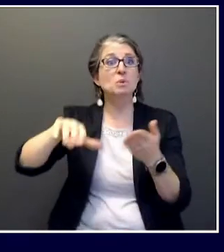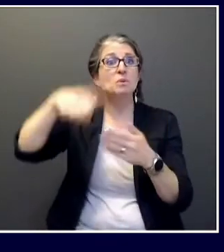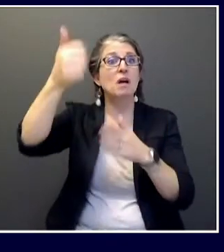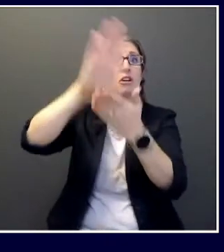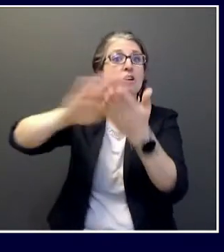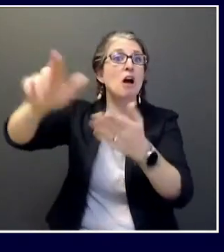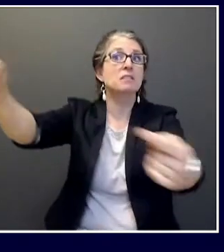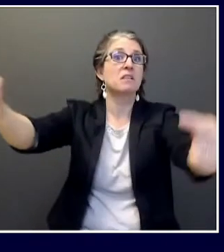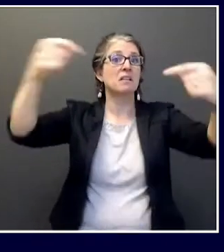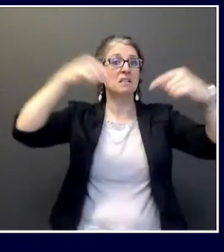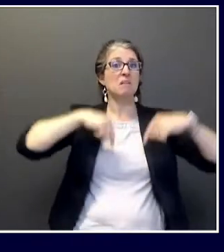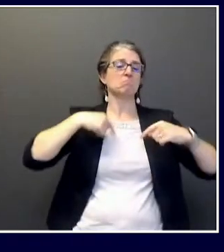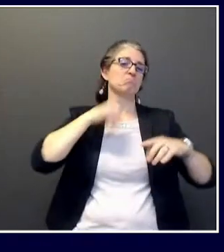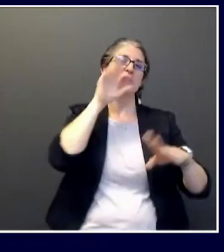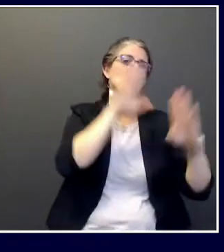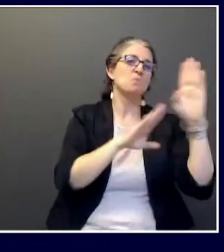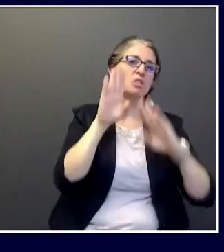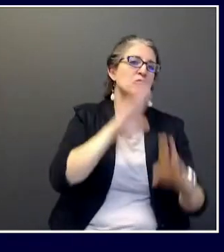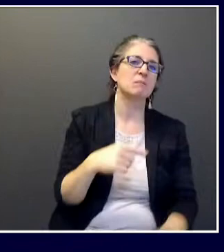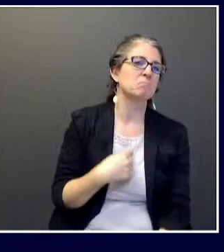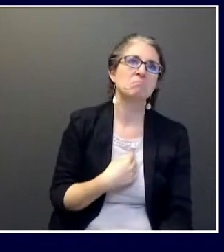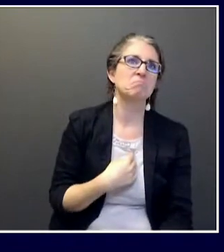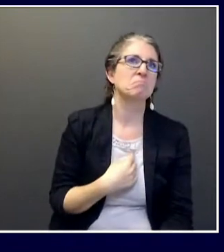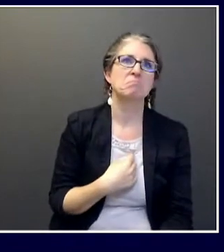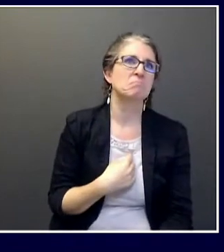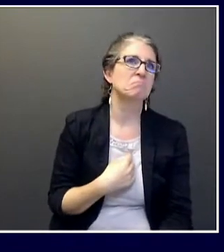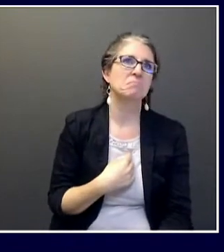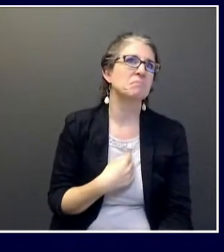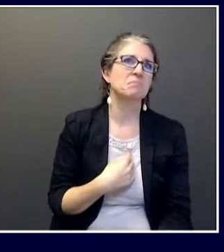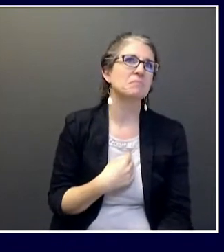still, as you say, several weeks away.